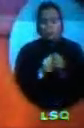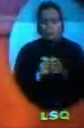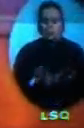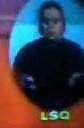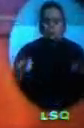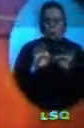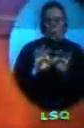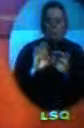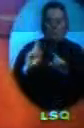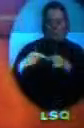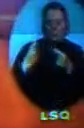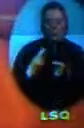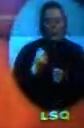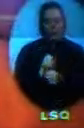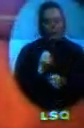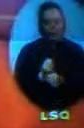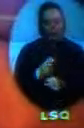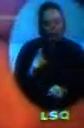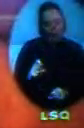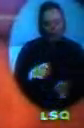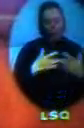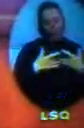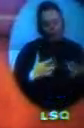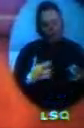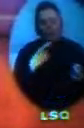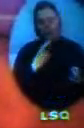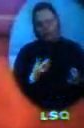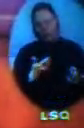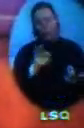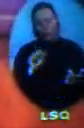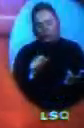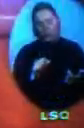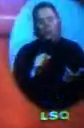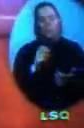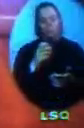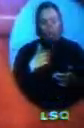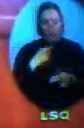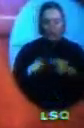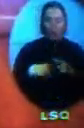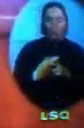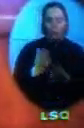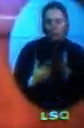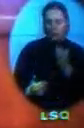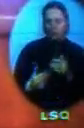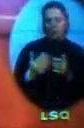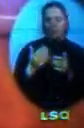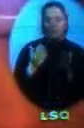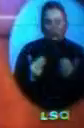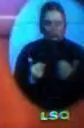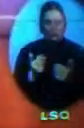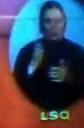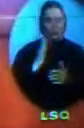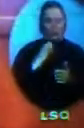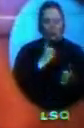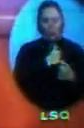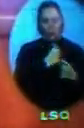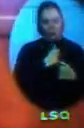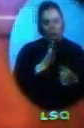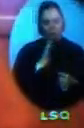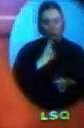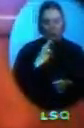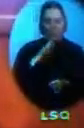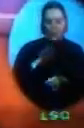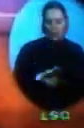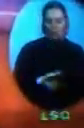At least once recognize that we're responding to the needs of veterans and share in that particular commitment to our veterans, which is